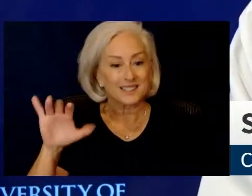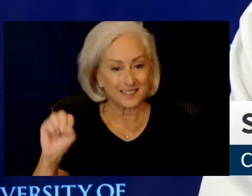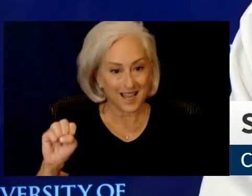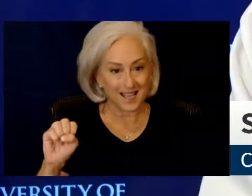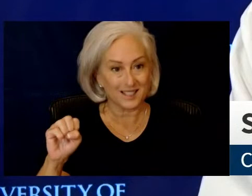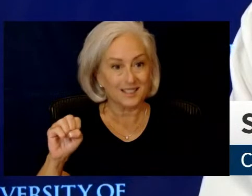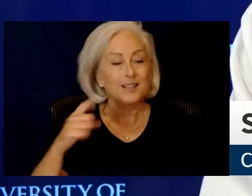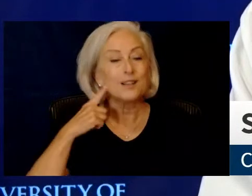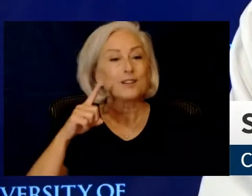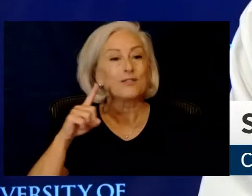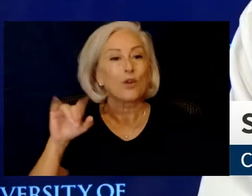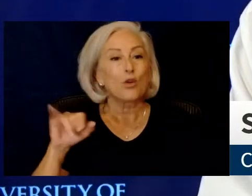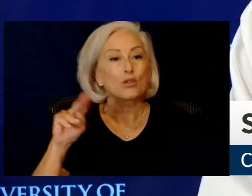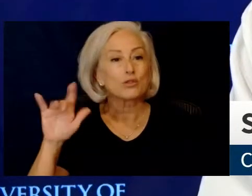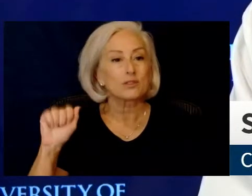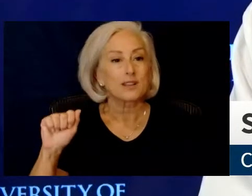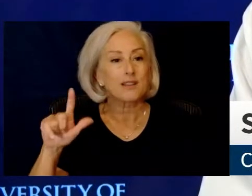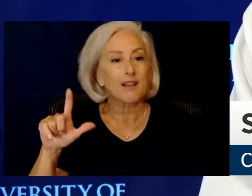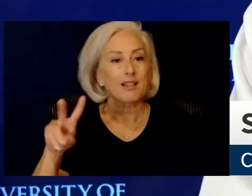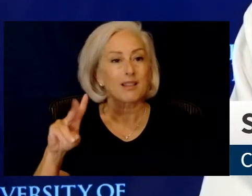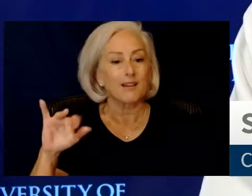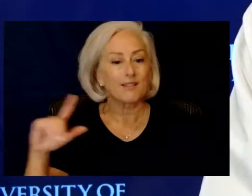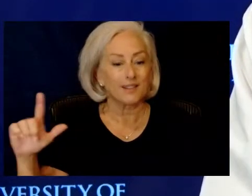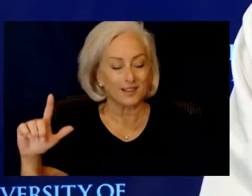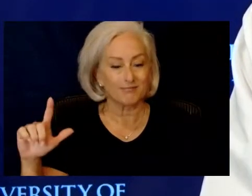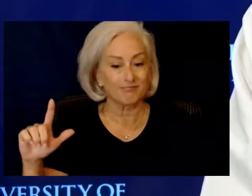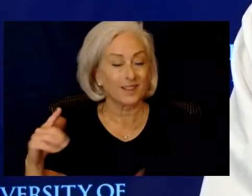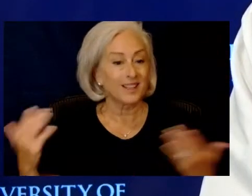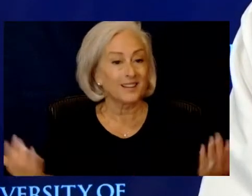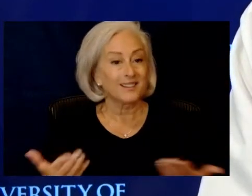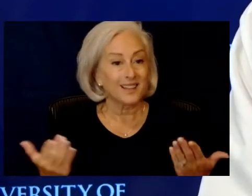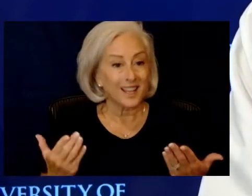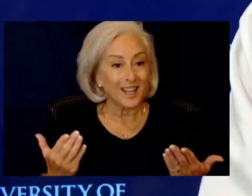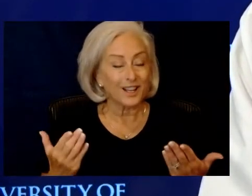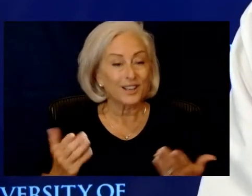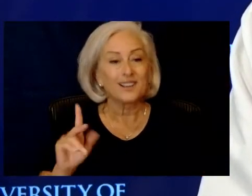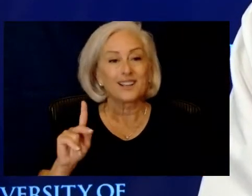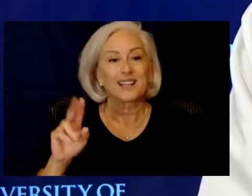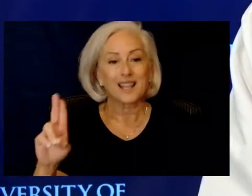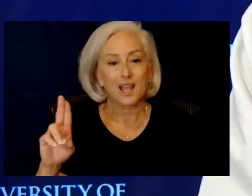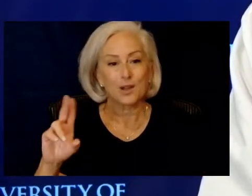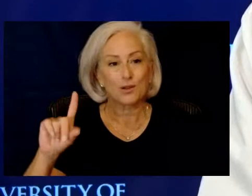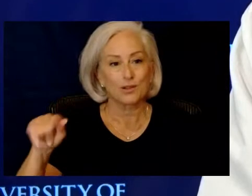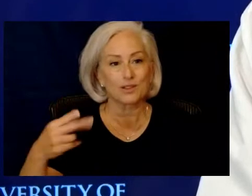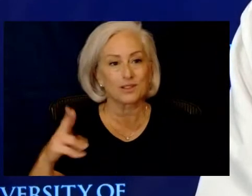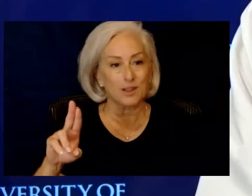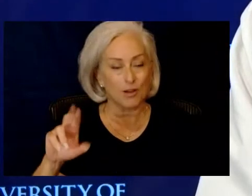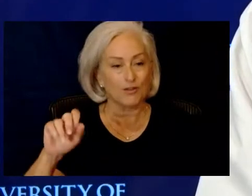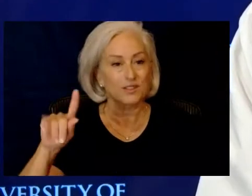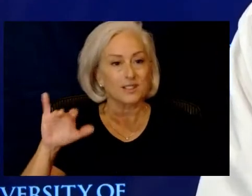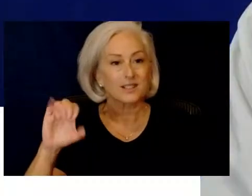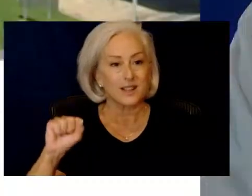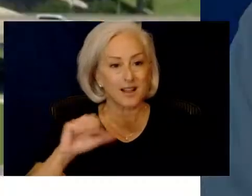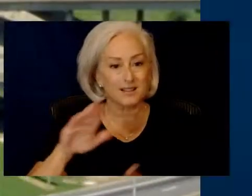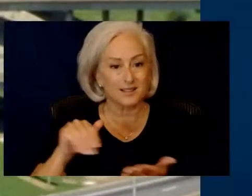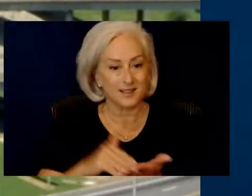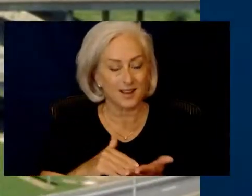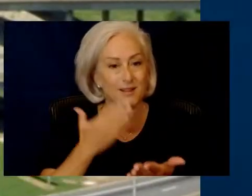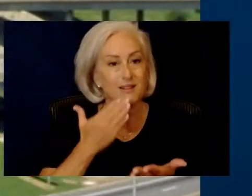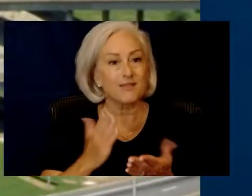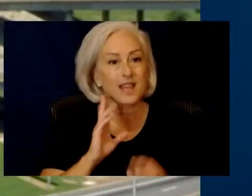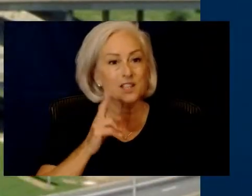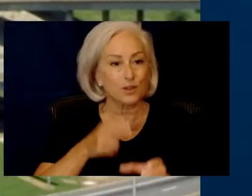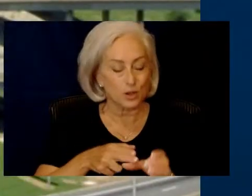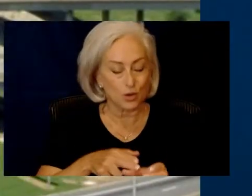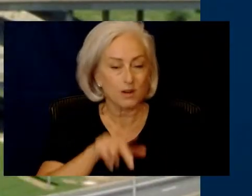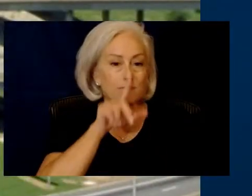the Dolph Simons Jr. Family Broadcast Studio. Thanks for joining us here on Facebook, YouTube, and Twitter. It's been 2 months since cancer